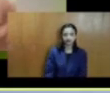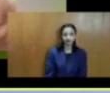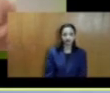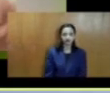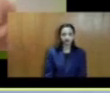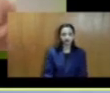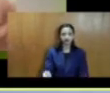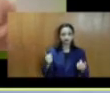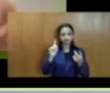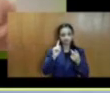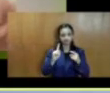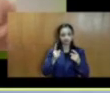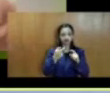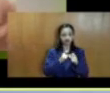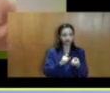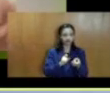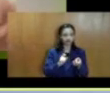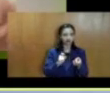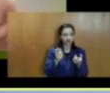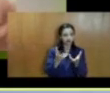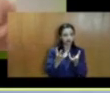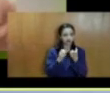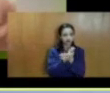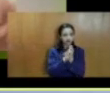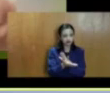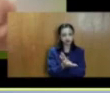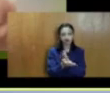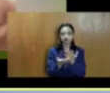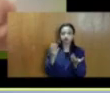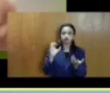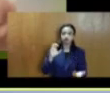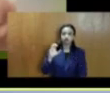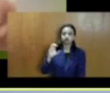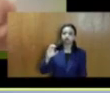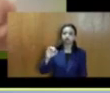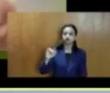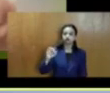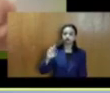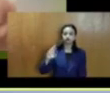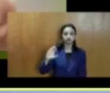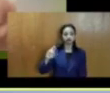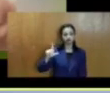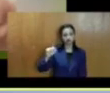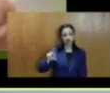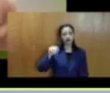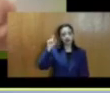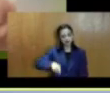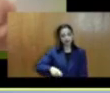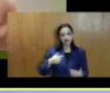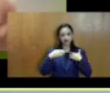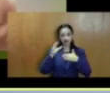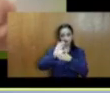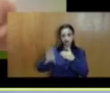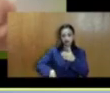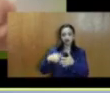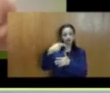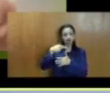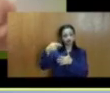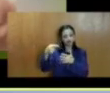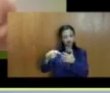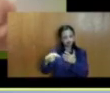you're a garment company, then you want to become circular, you need to have really detailed information about what's in your inputs,